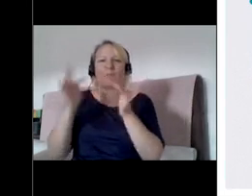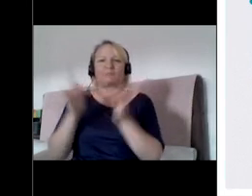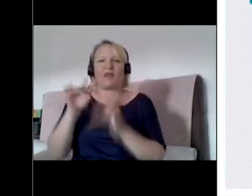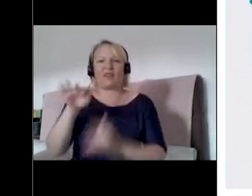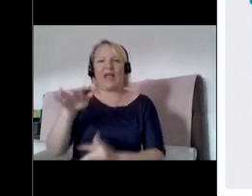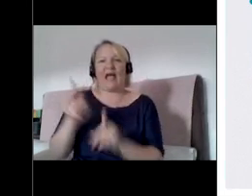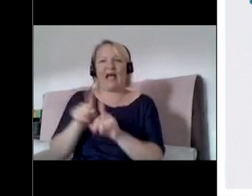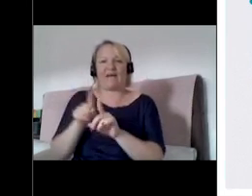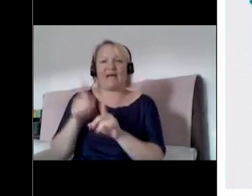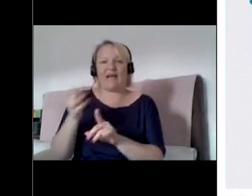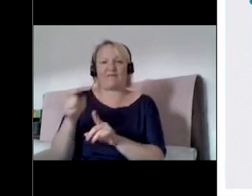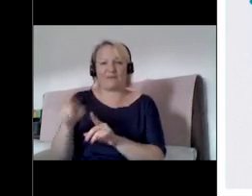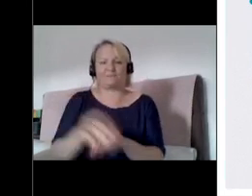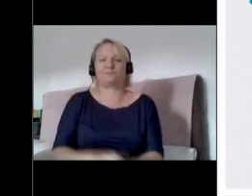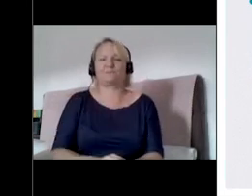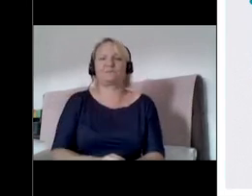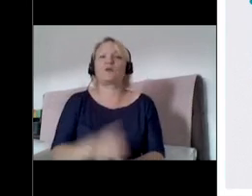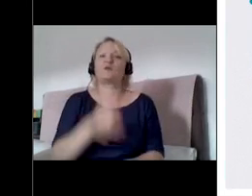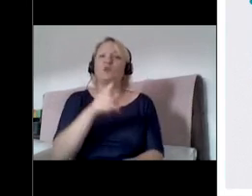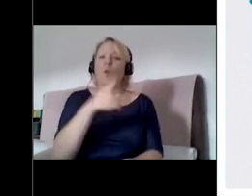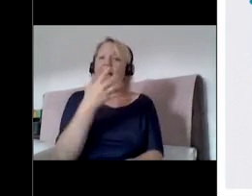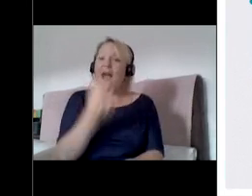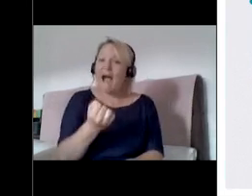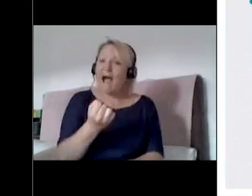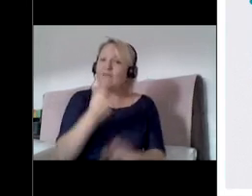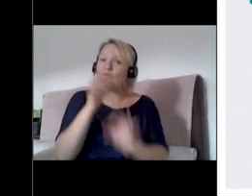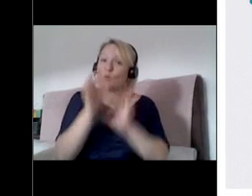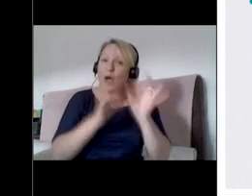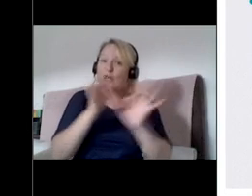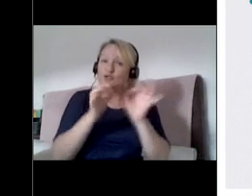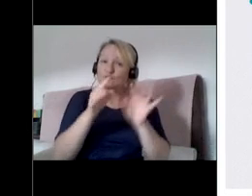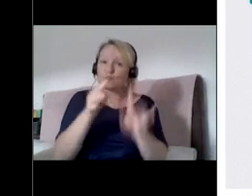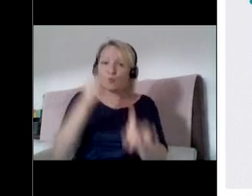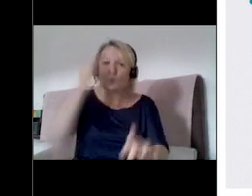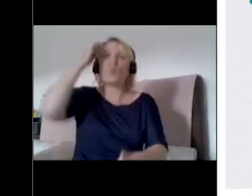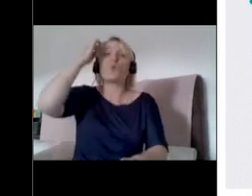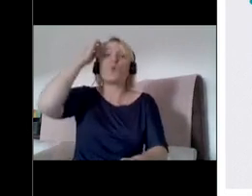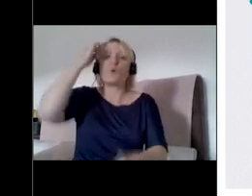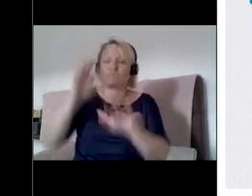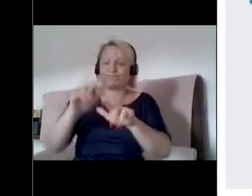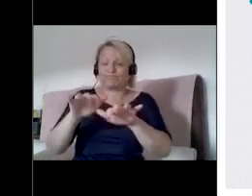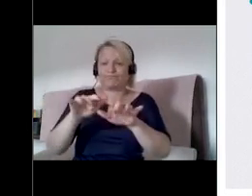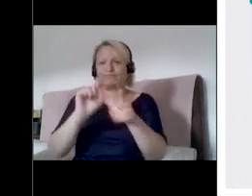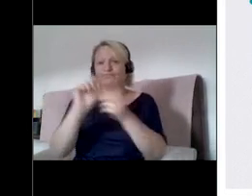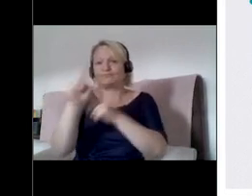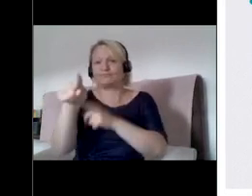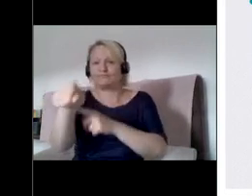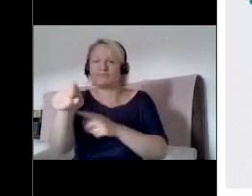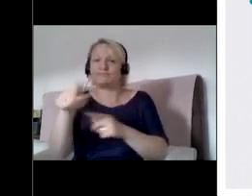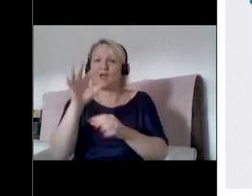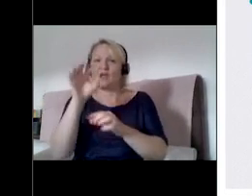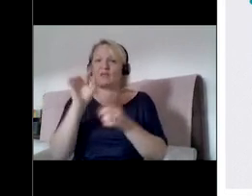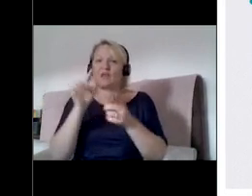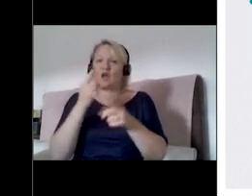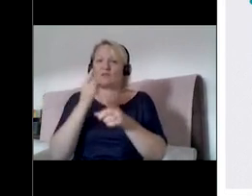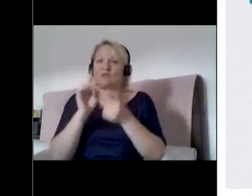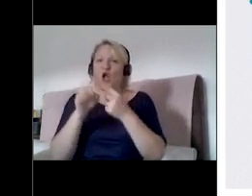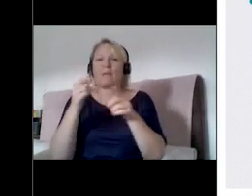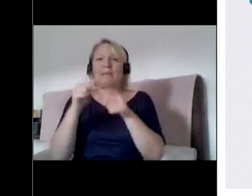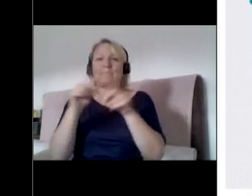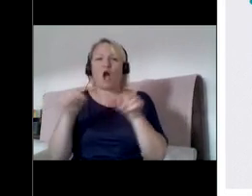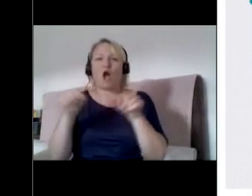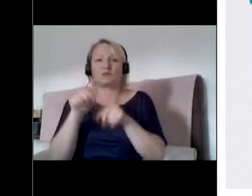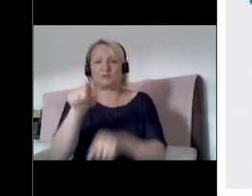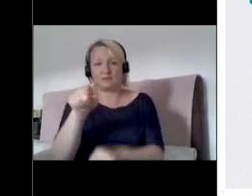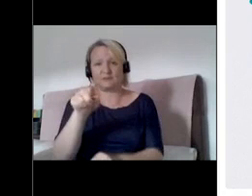questions, please do post them as and when they come to mind, and we'll answer as many of them as we can at the end of the presentation.